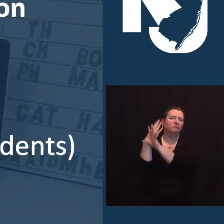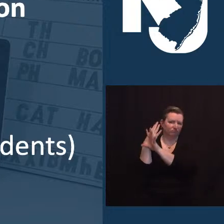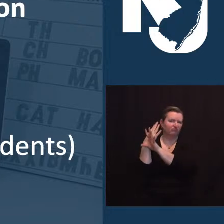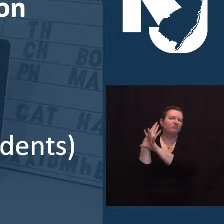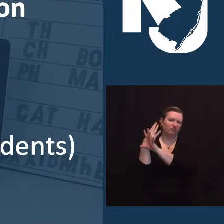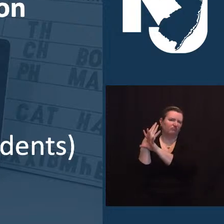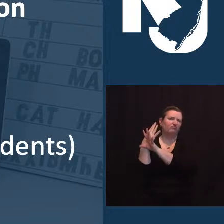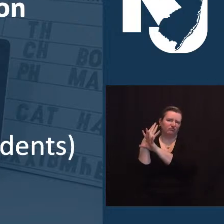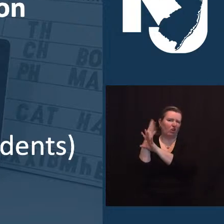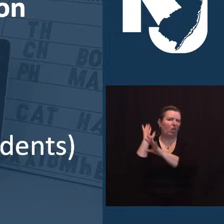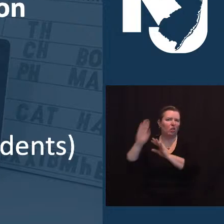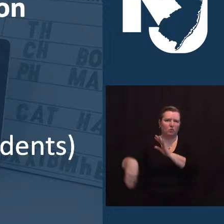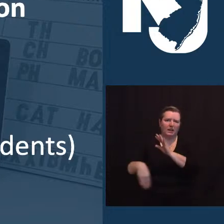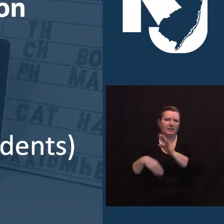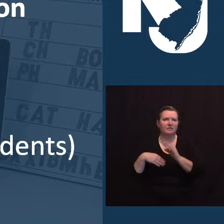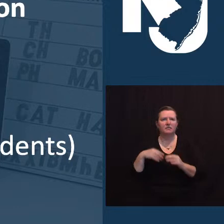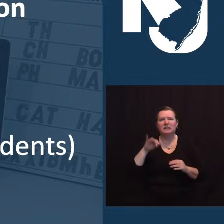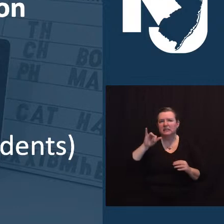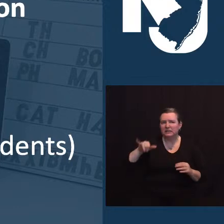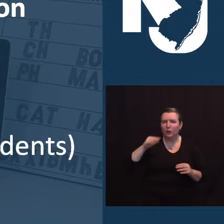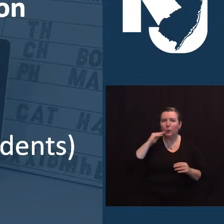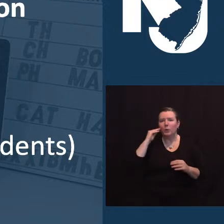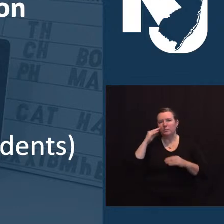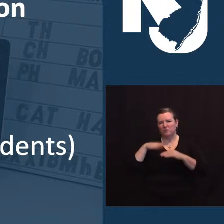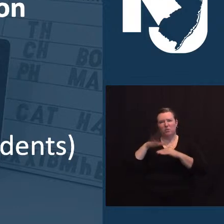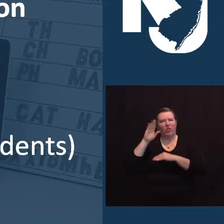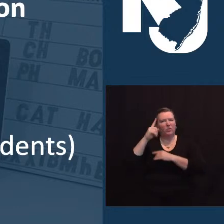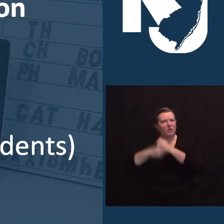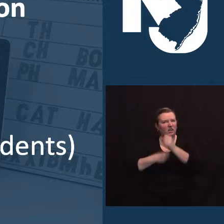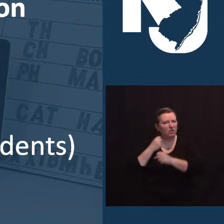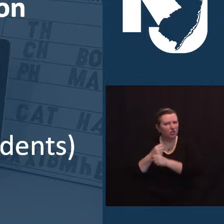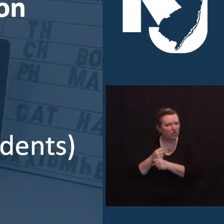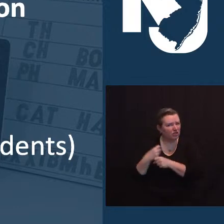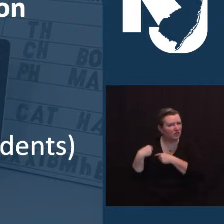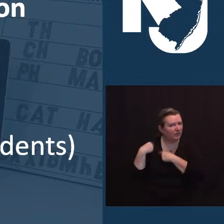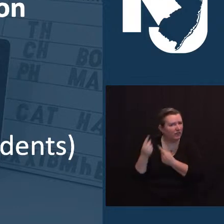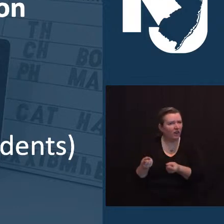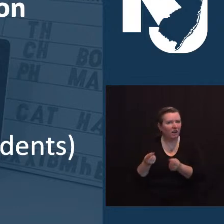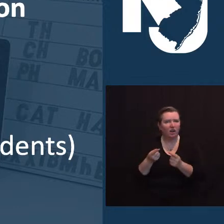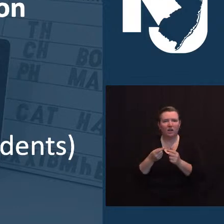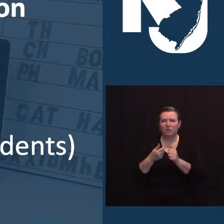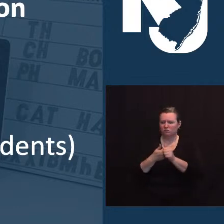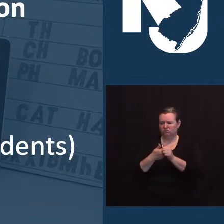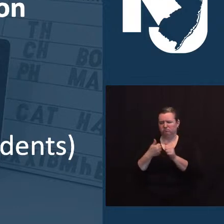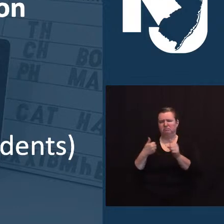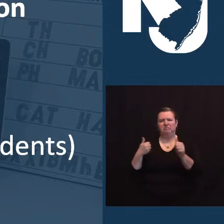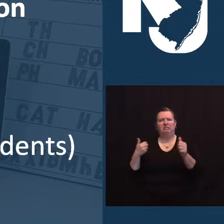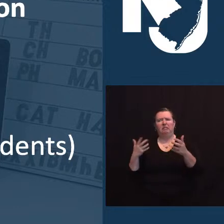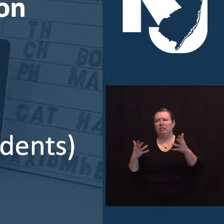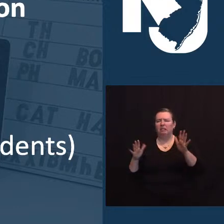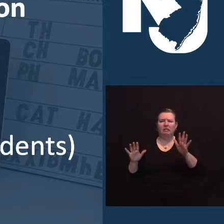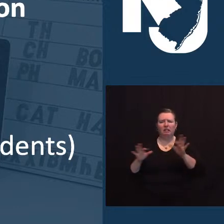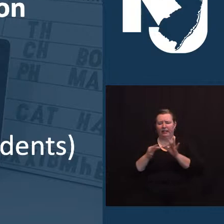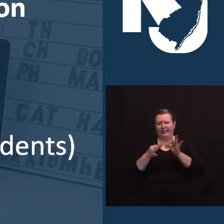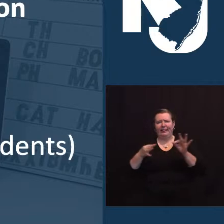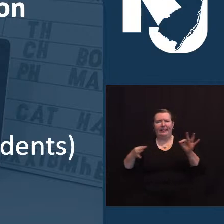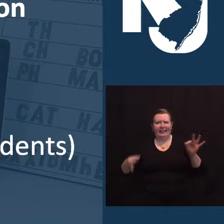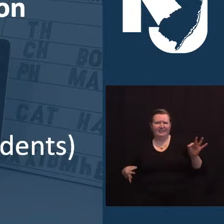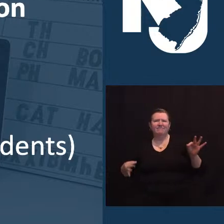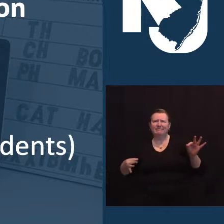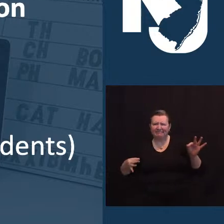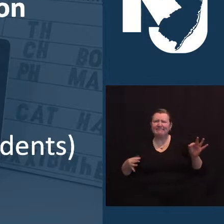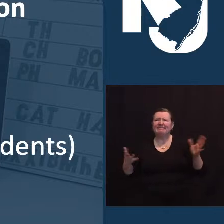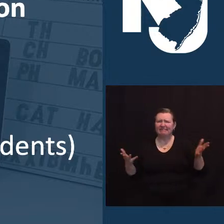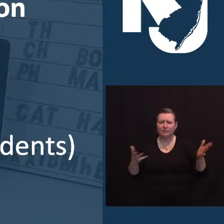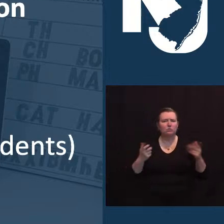regular classrooms for more than a year. We know there has been learning loss in these scenarios especially. We are working directly